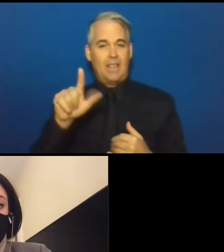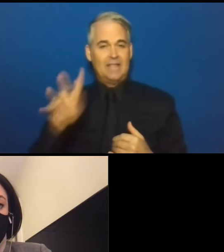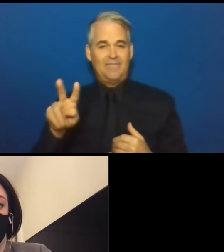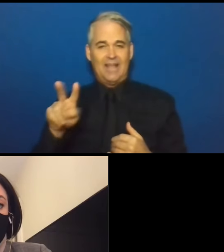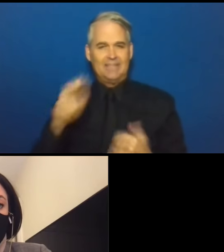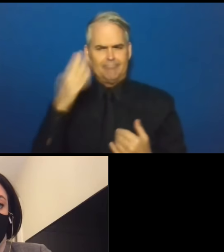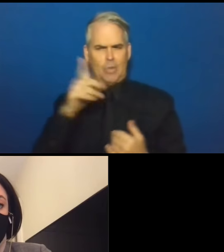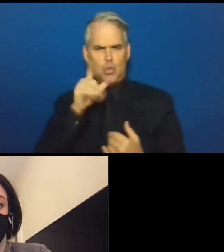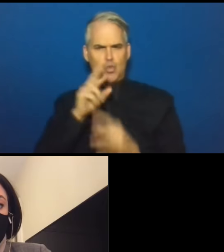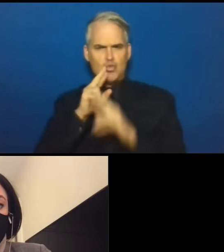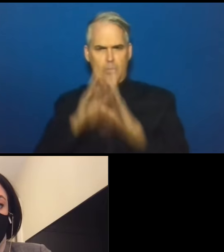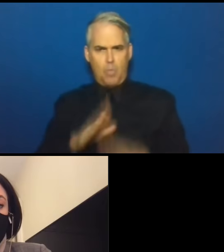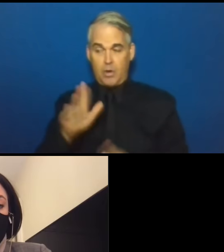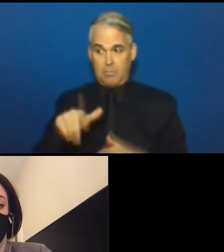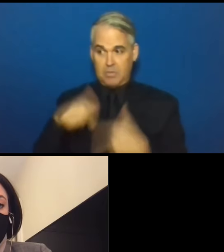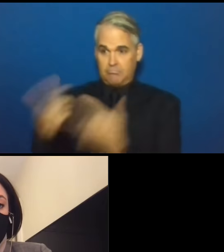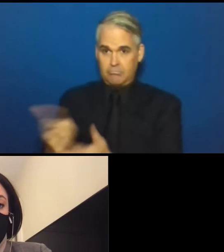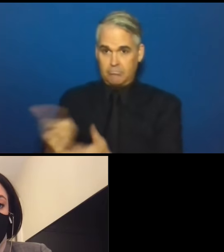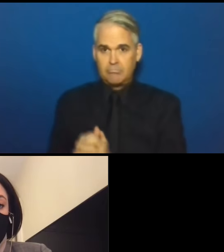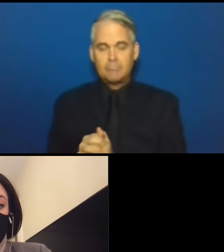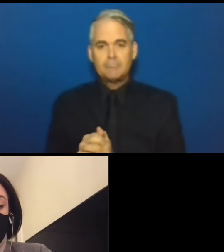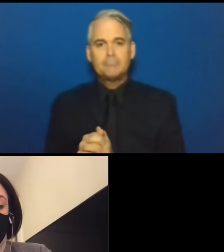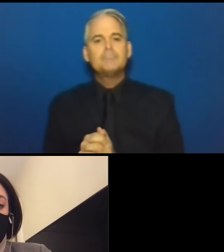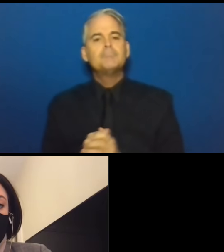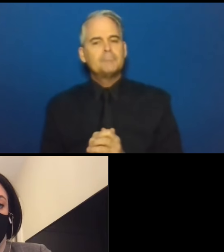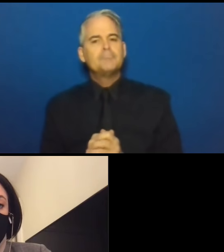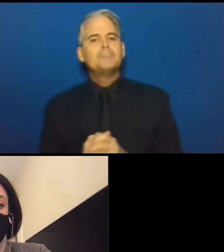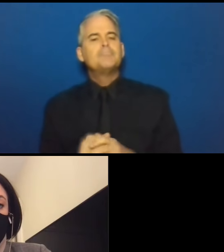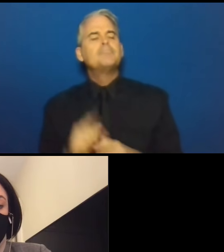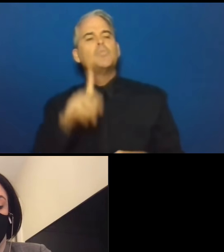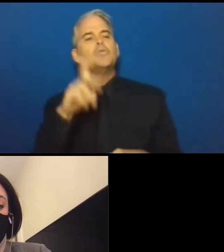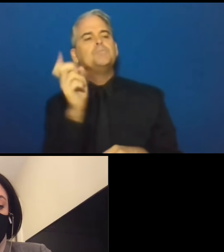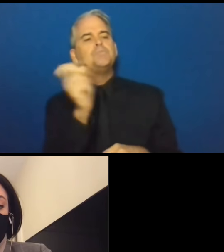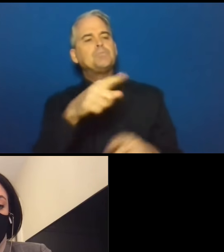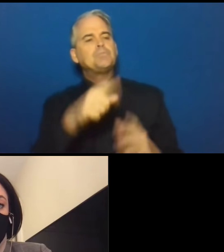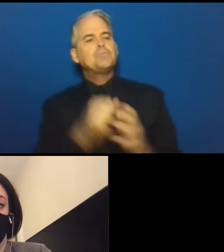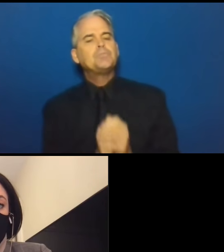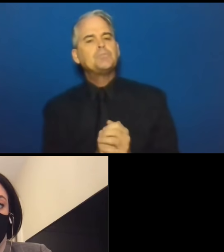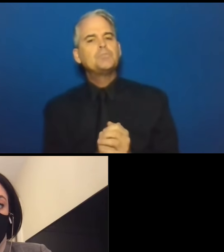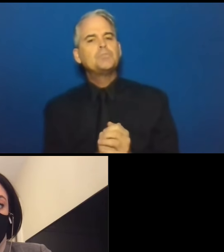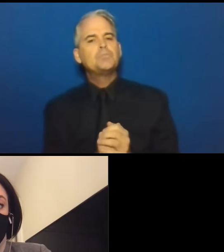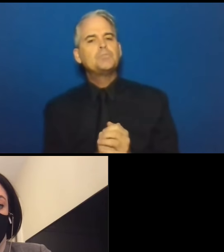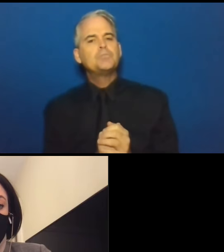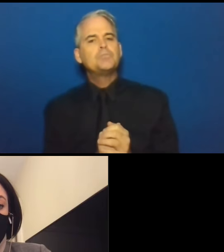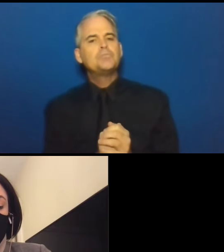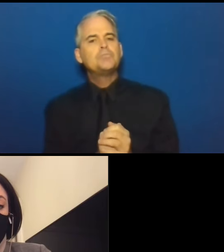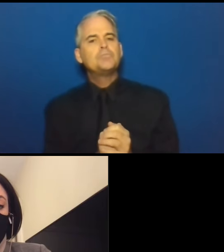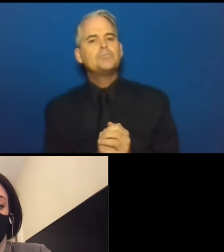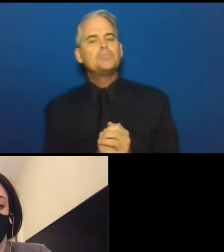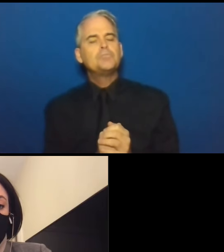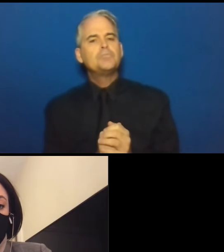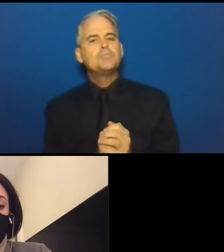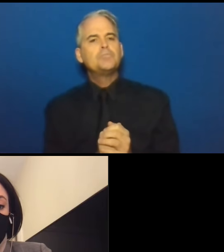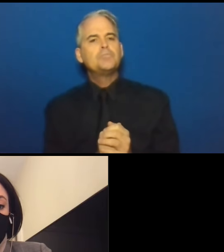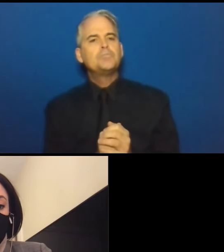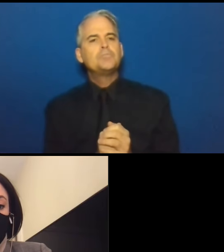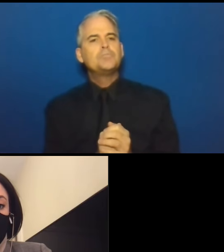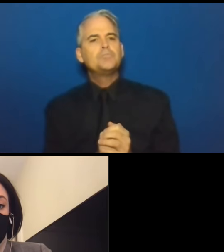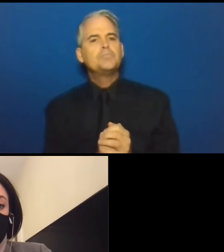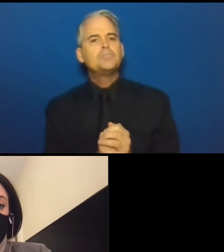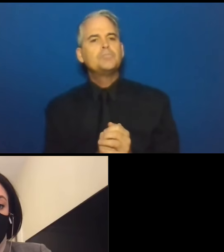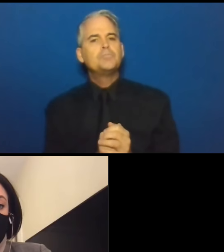Fox 5. Hi, Governor. So my question is Dieter prepared for another potential surge of